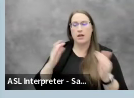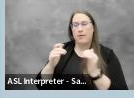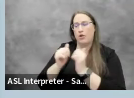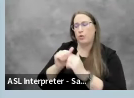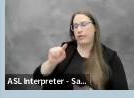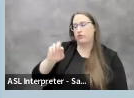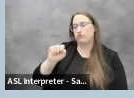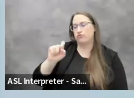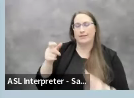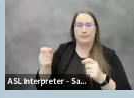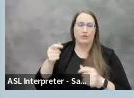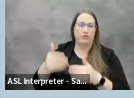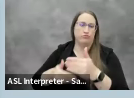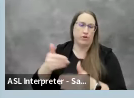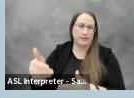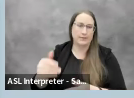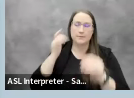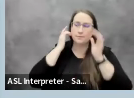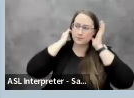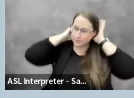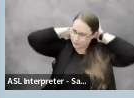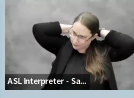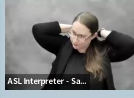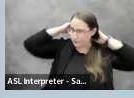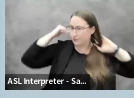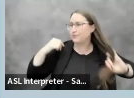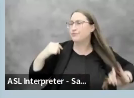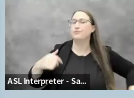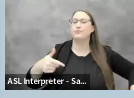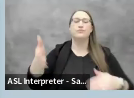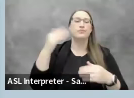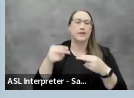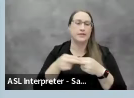administration process. Next slide, please.